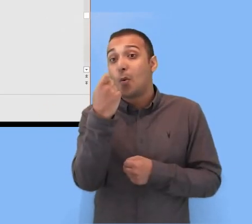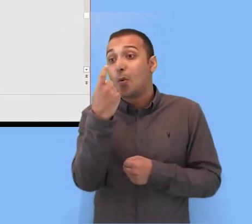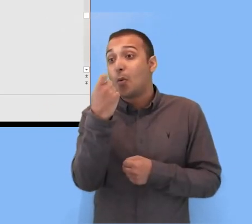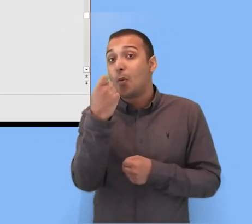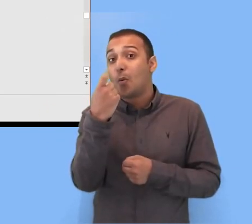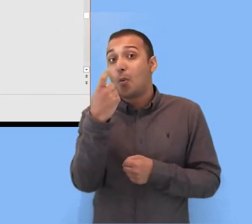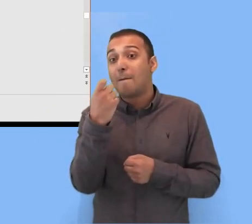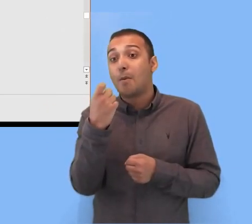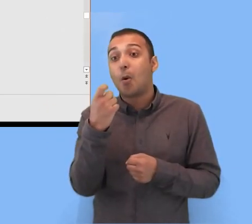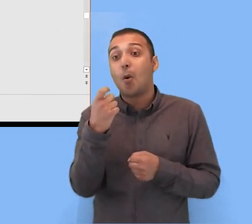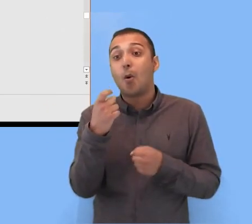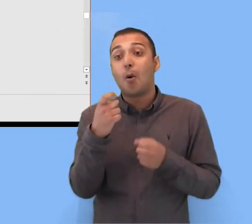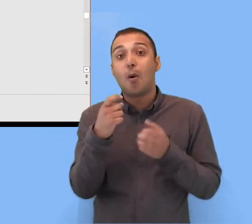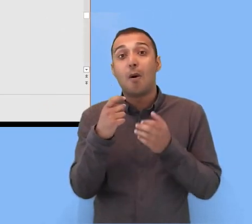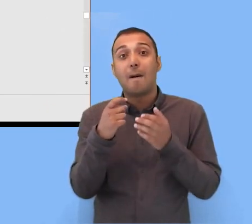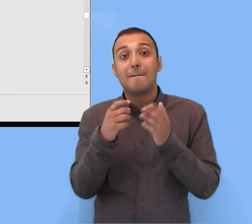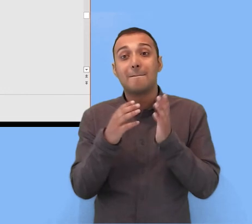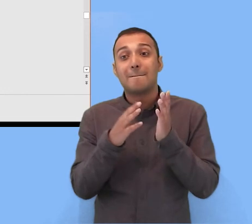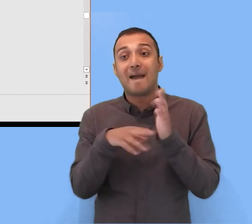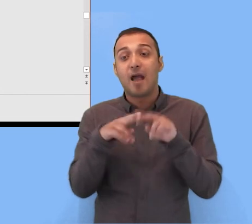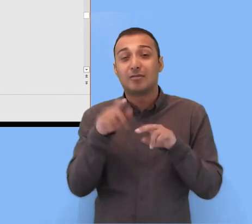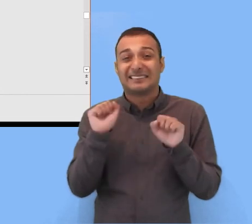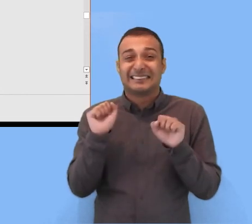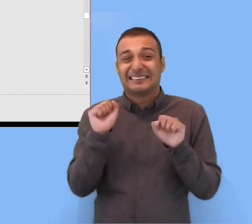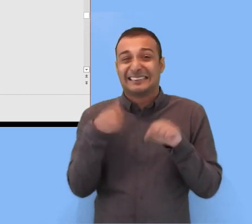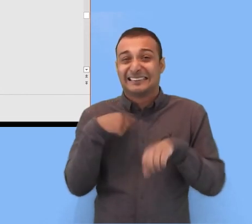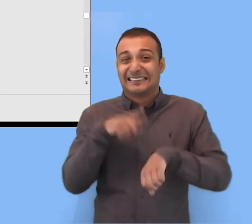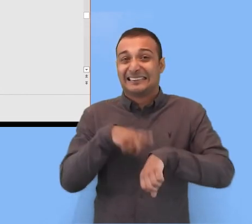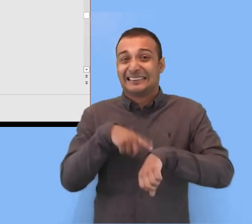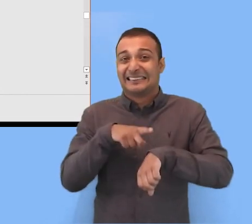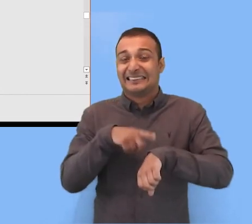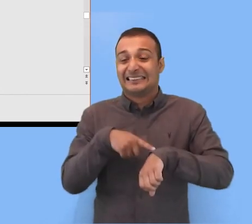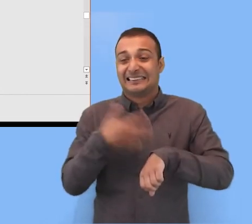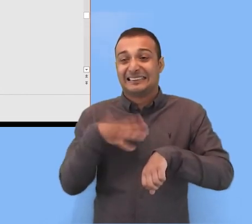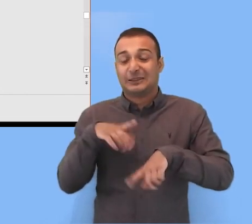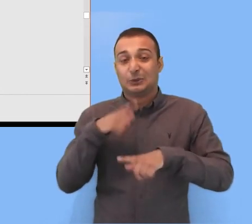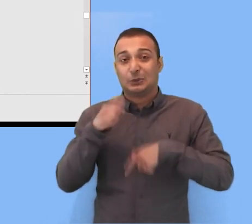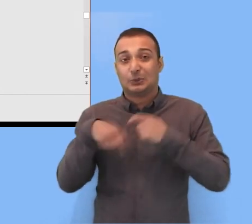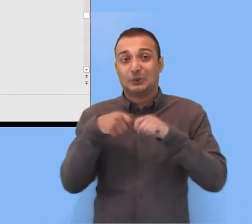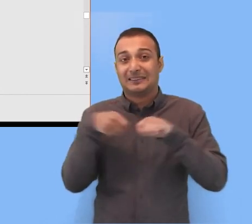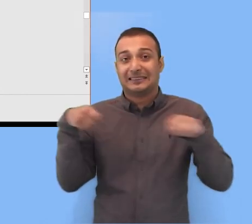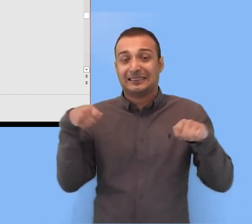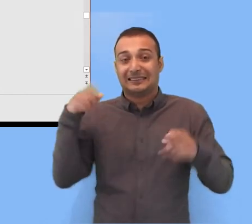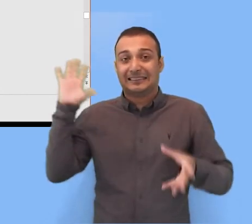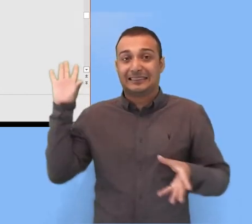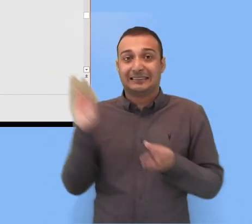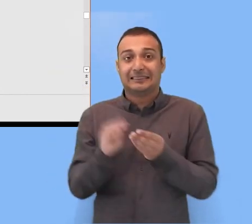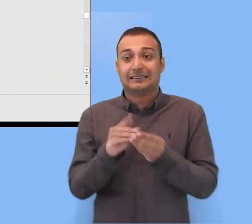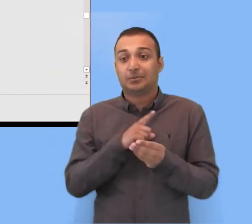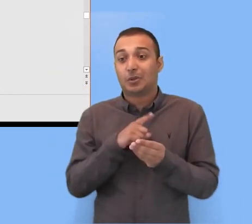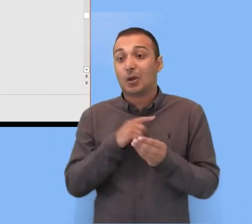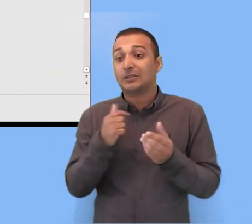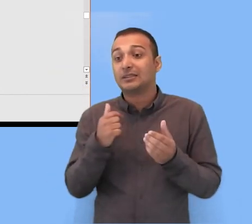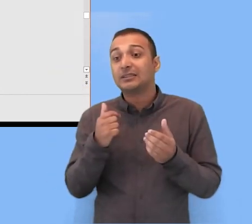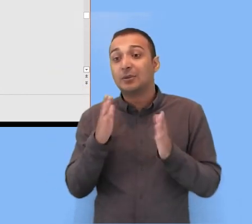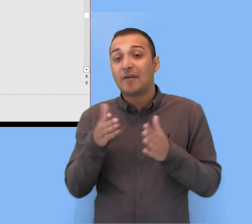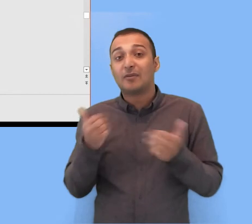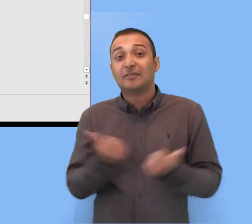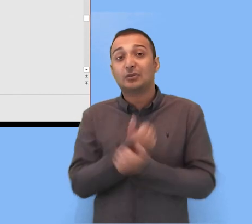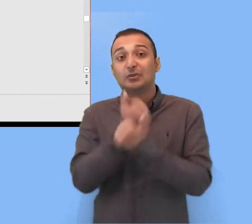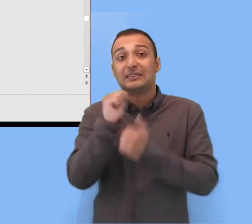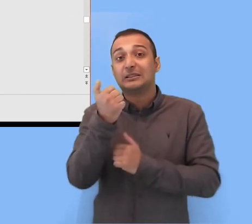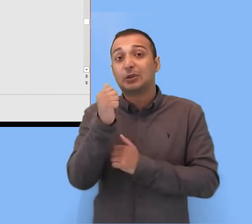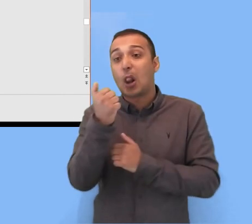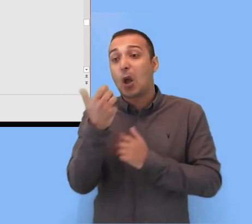I think, Suma, we're going to have to round it up if that's okay, just because I know we've got finish at 6 and we've got a whole